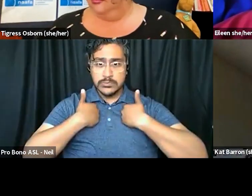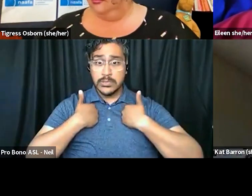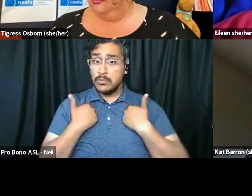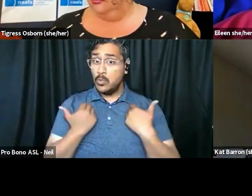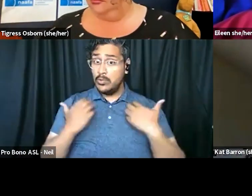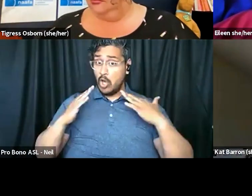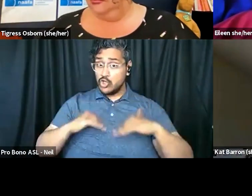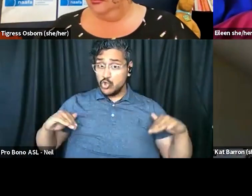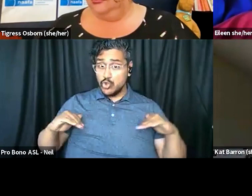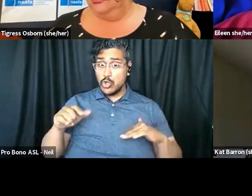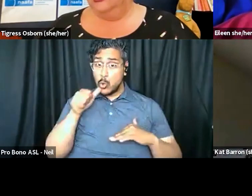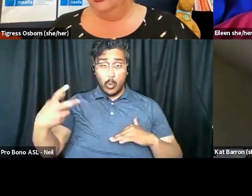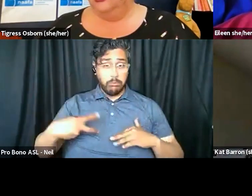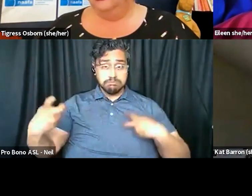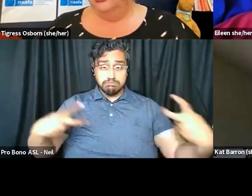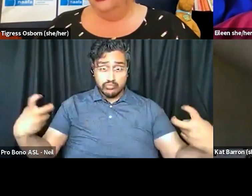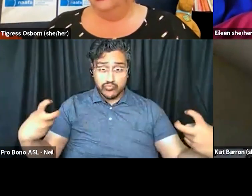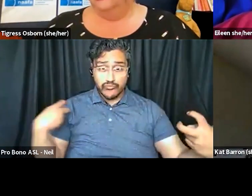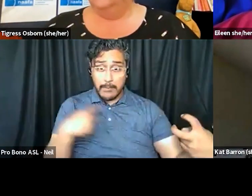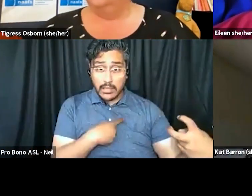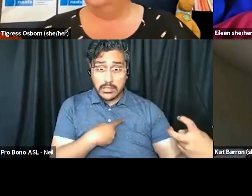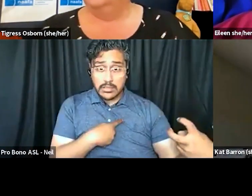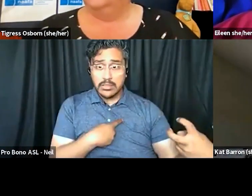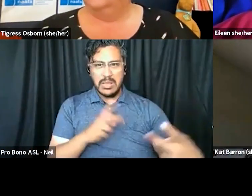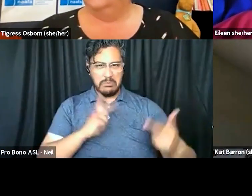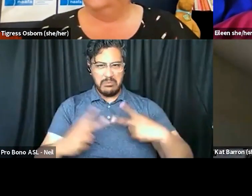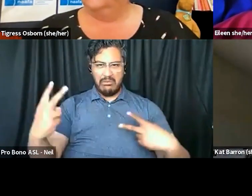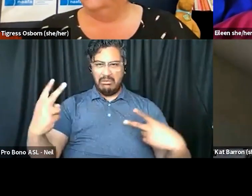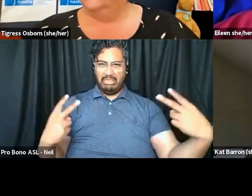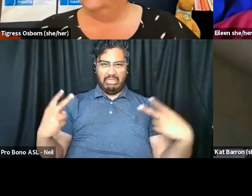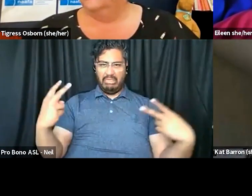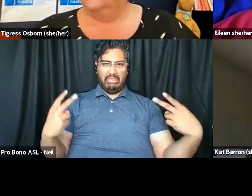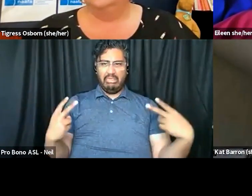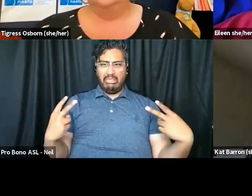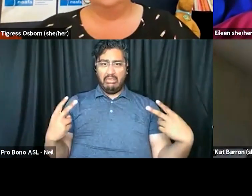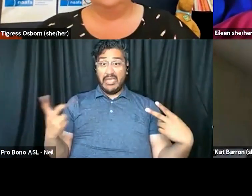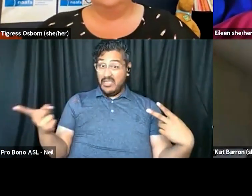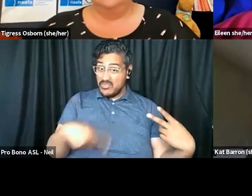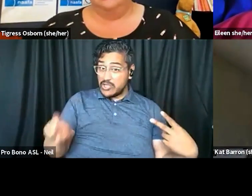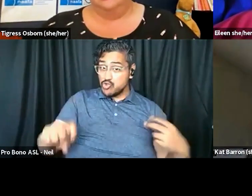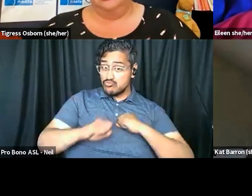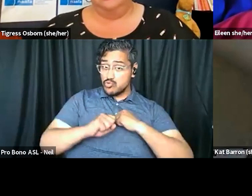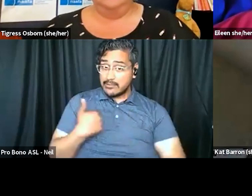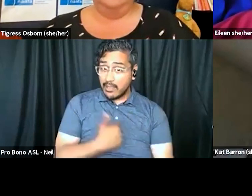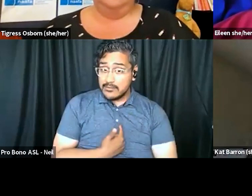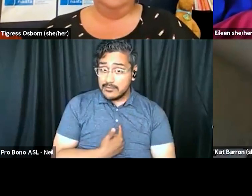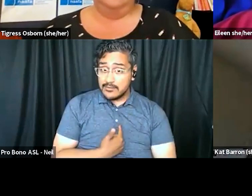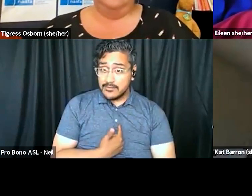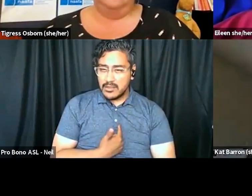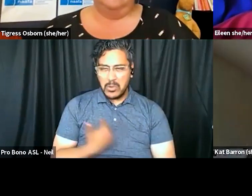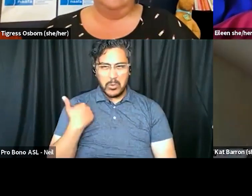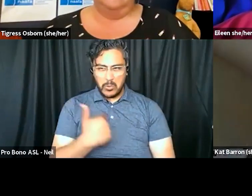fat arms, humiliated by those who should be protecting us, taught to hate